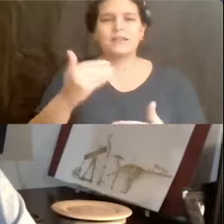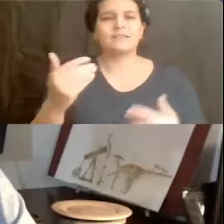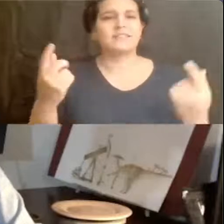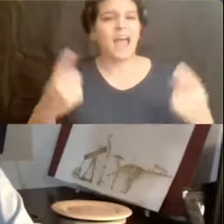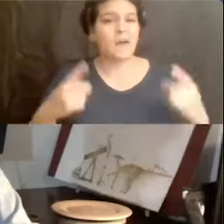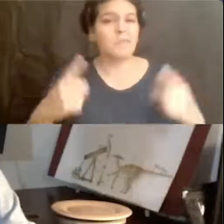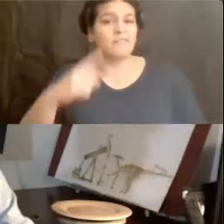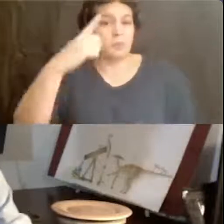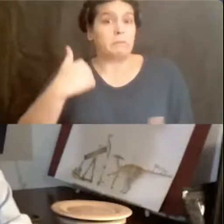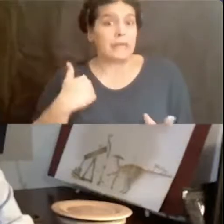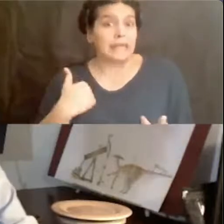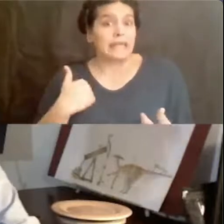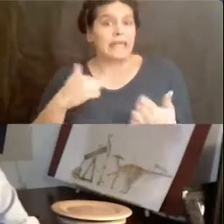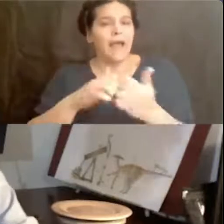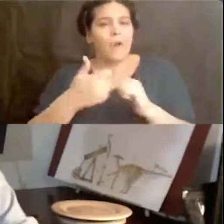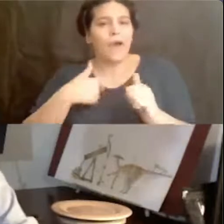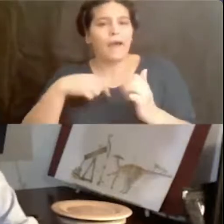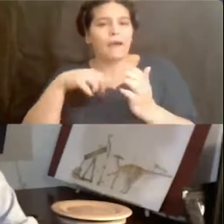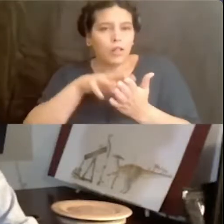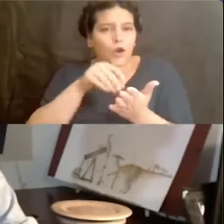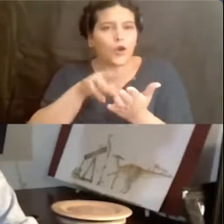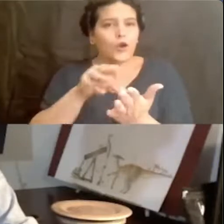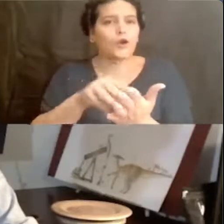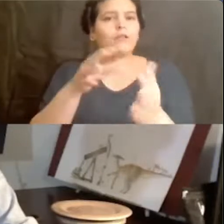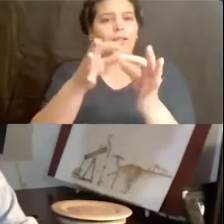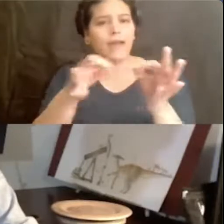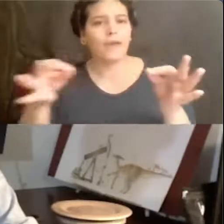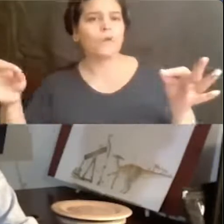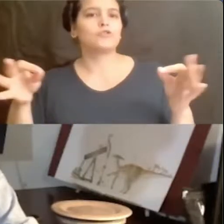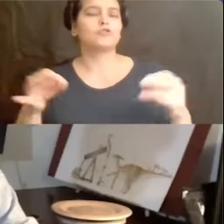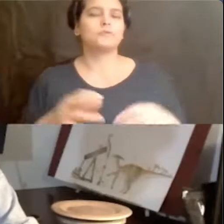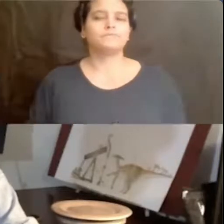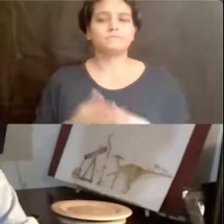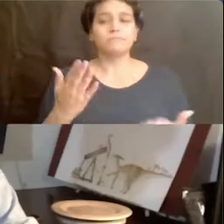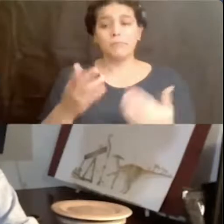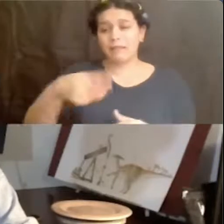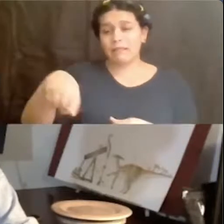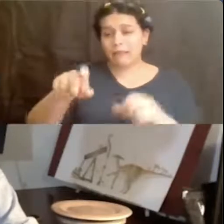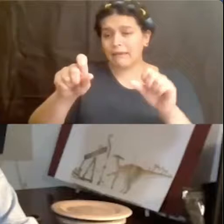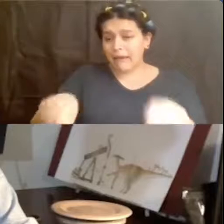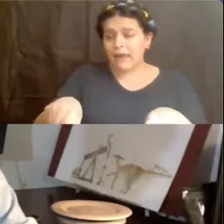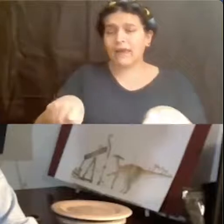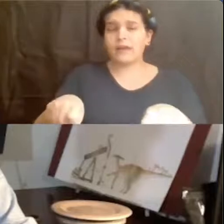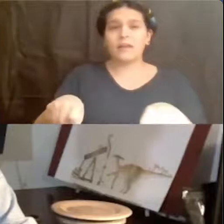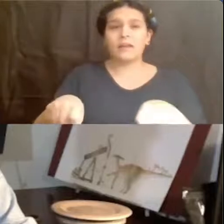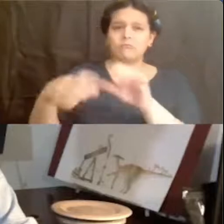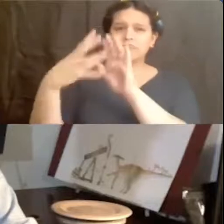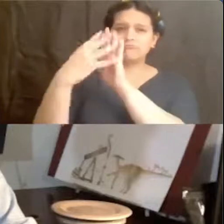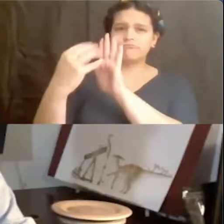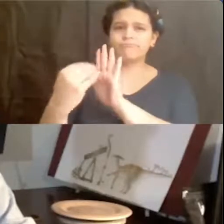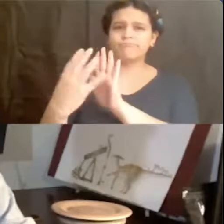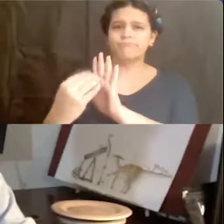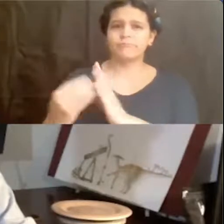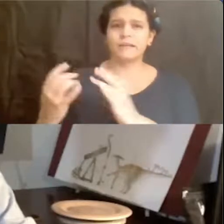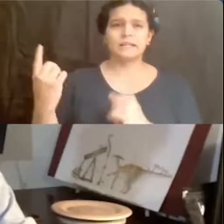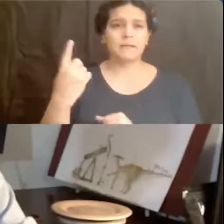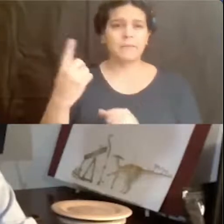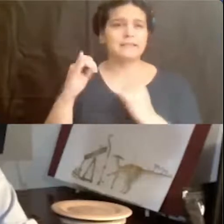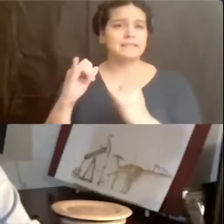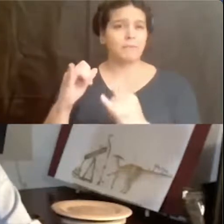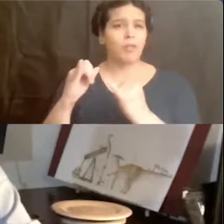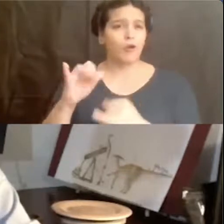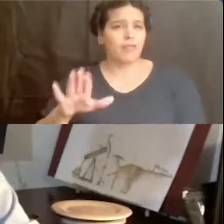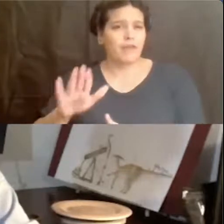for me, so that maybe they can replicate something similar within their own life.